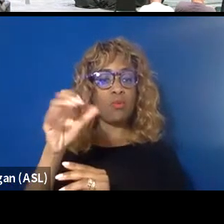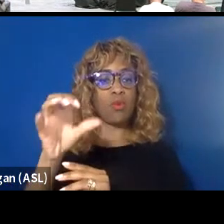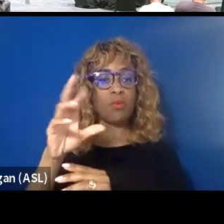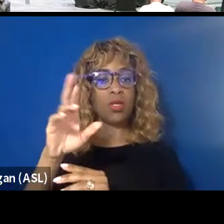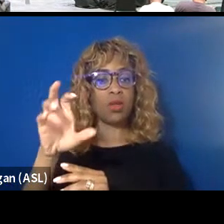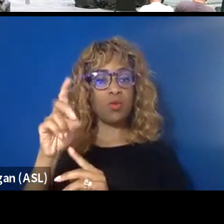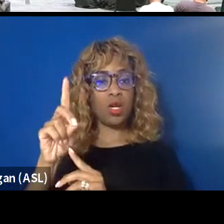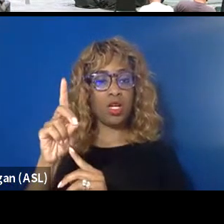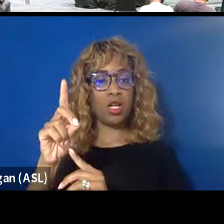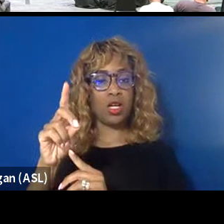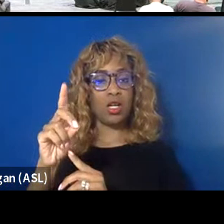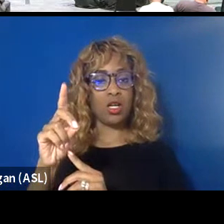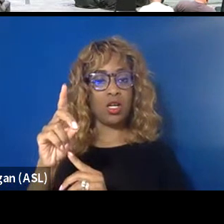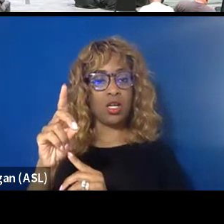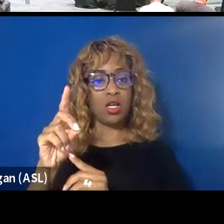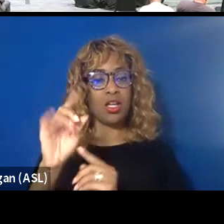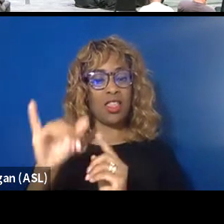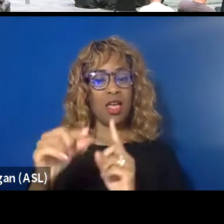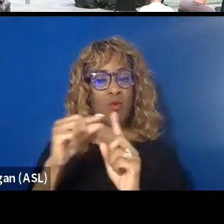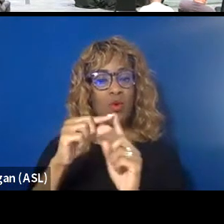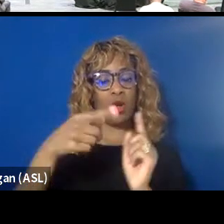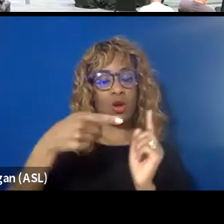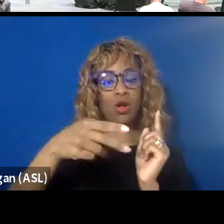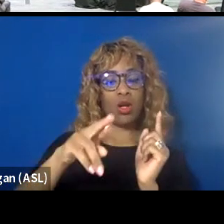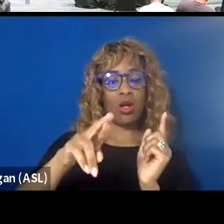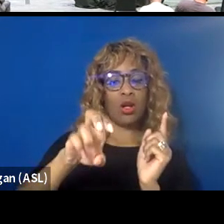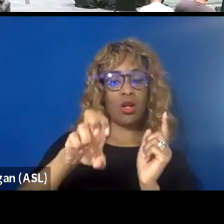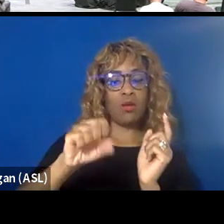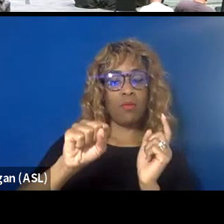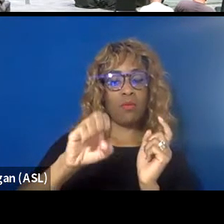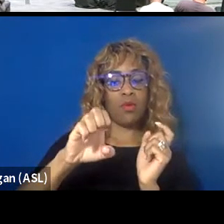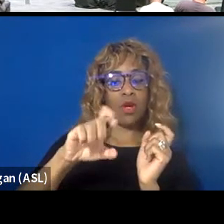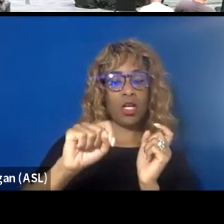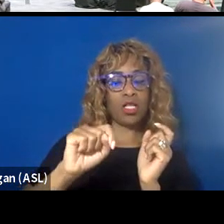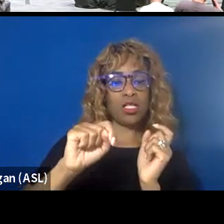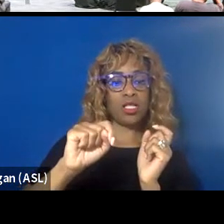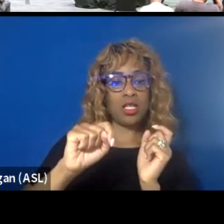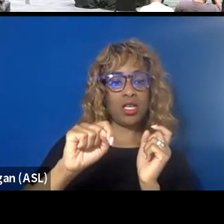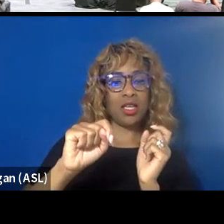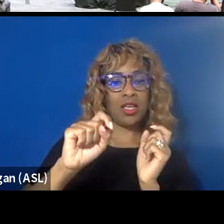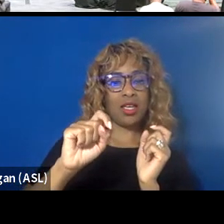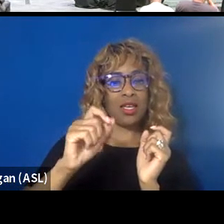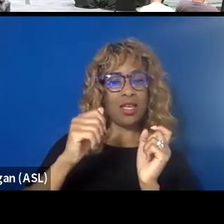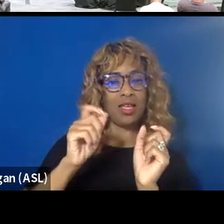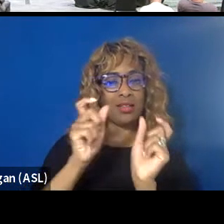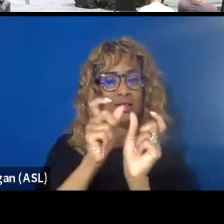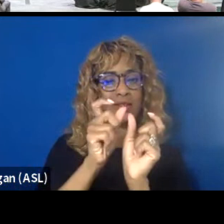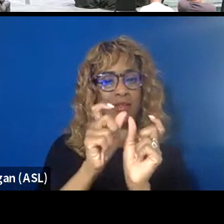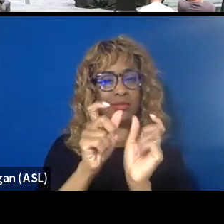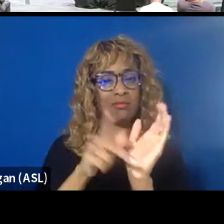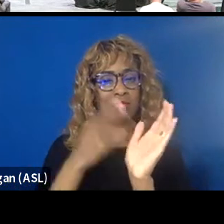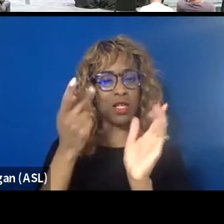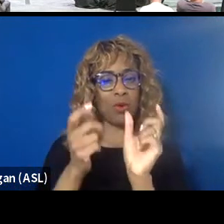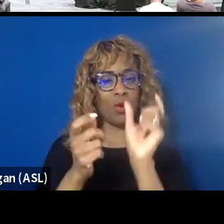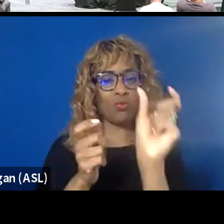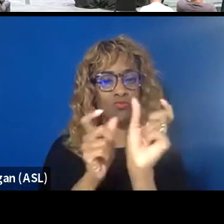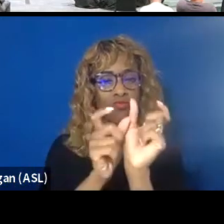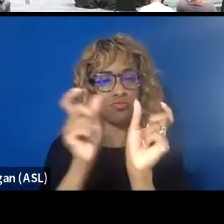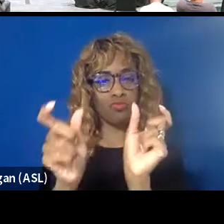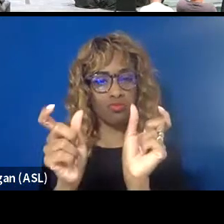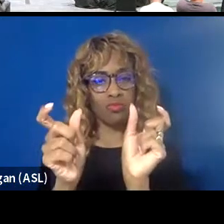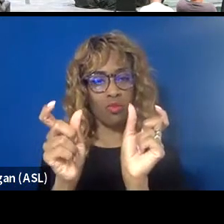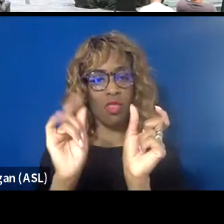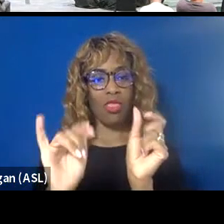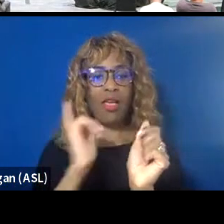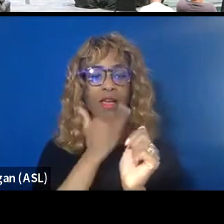record, present, the word present is used twice. It's a duplication. So that is an